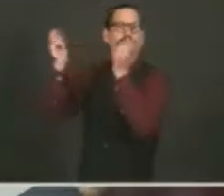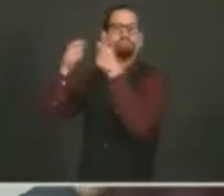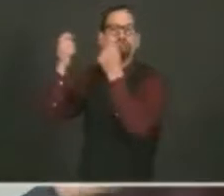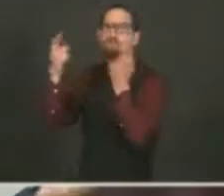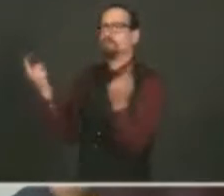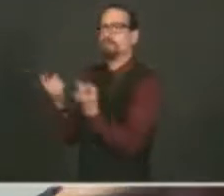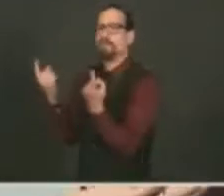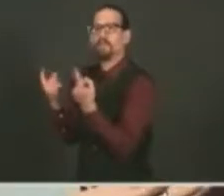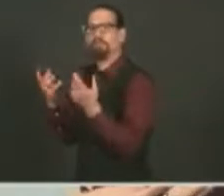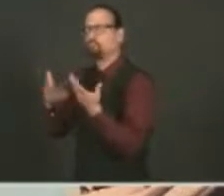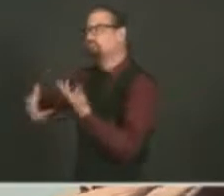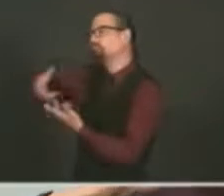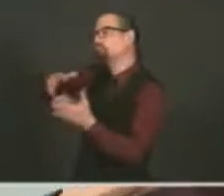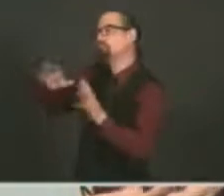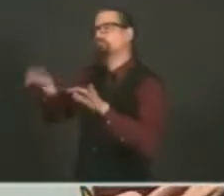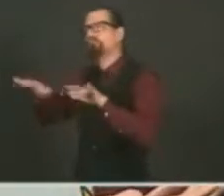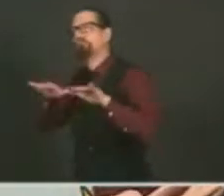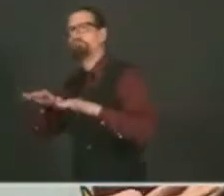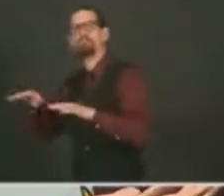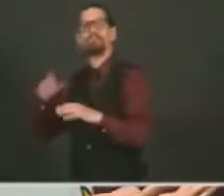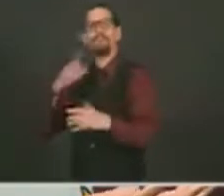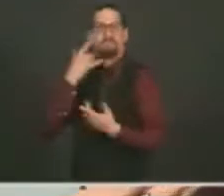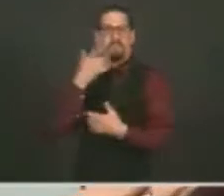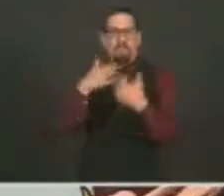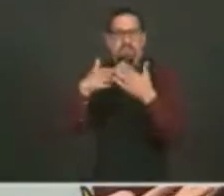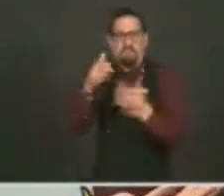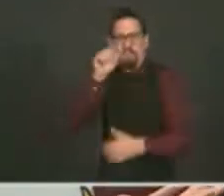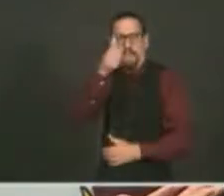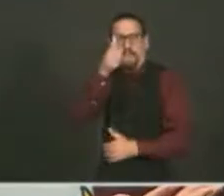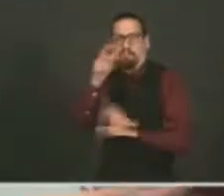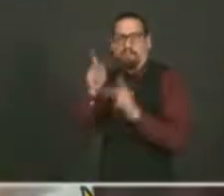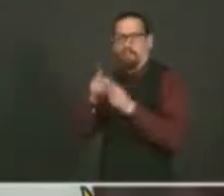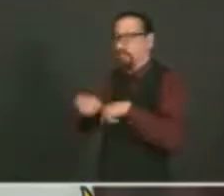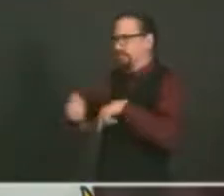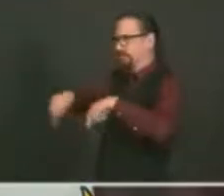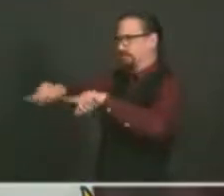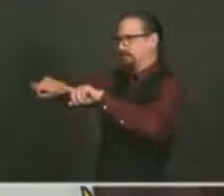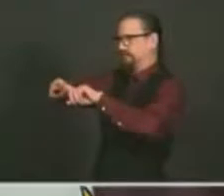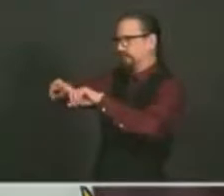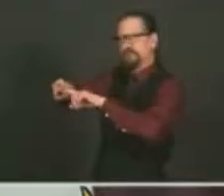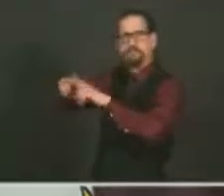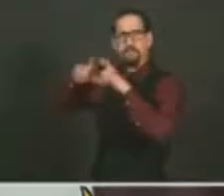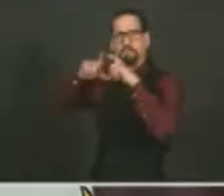last weekend and you were with 10 people and nobody had their mask on and you were sharing food, go get